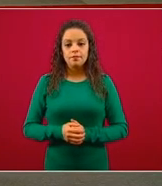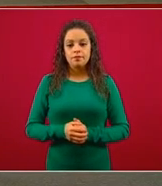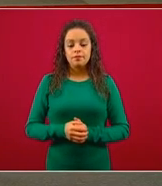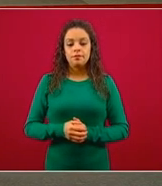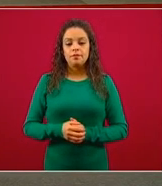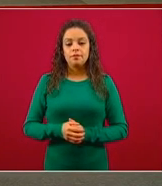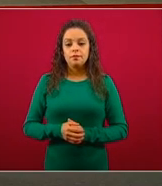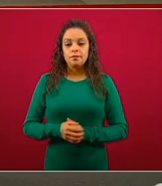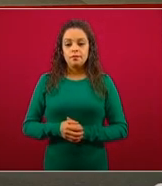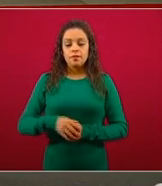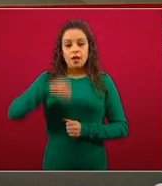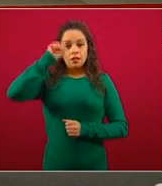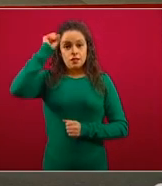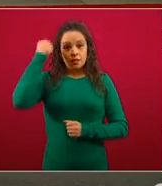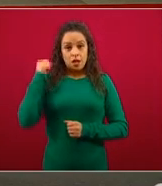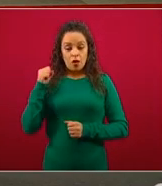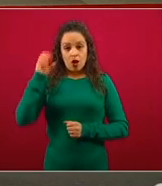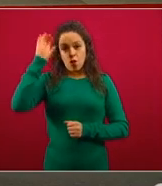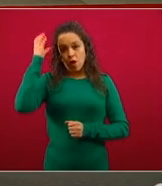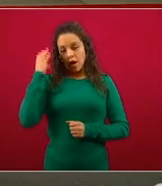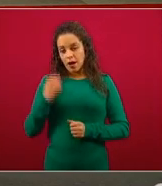Now, Culiacan, Sinaloa.